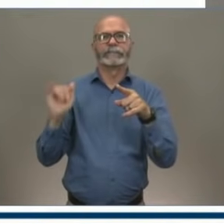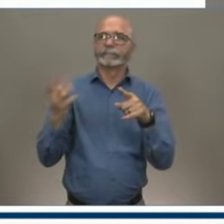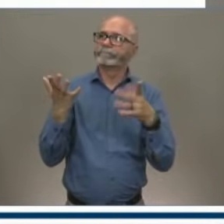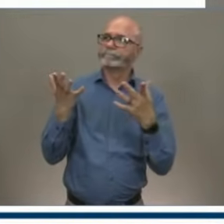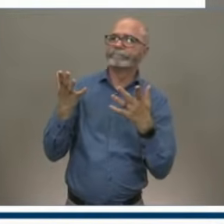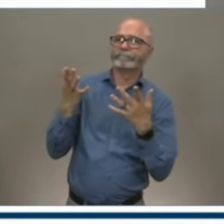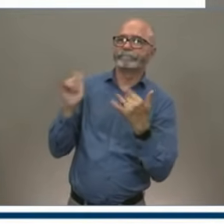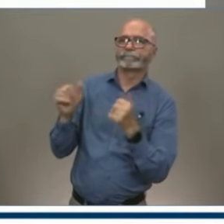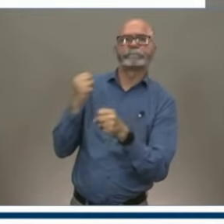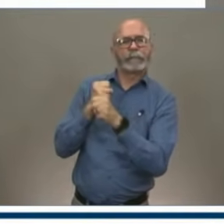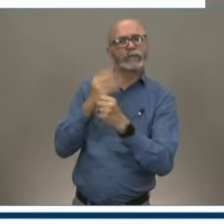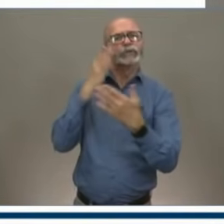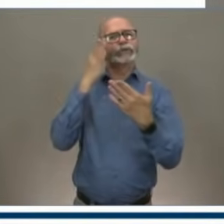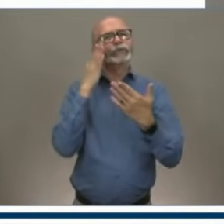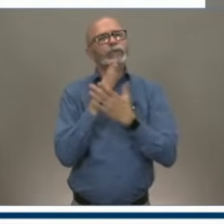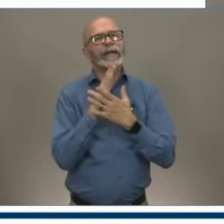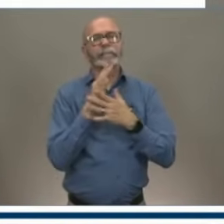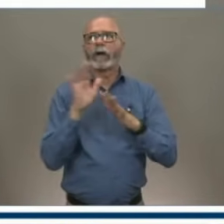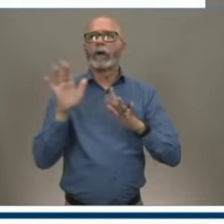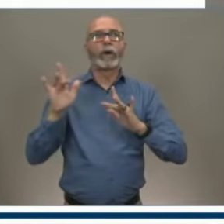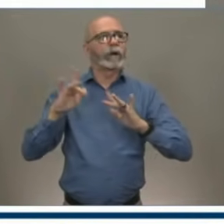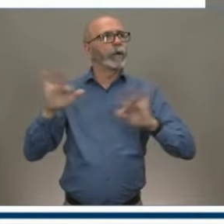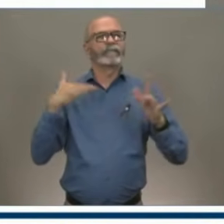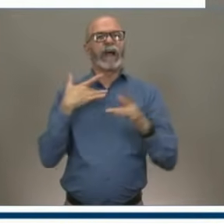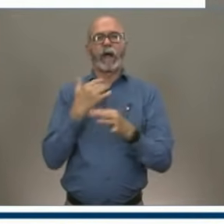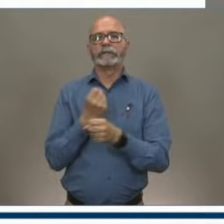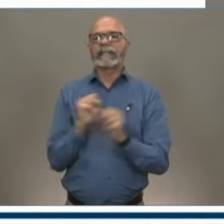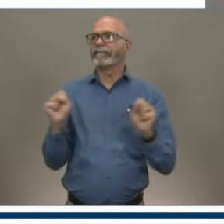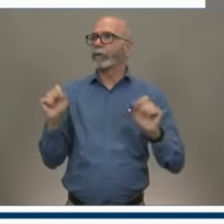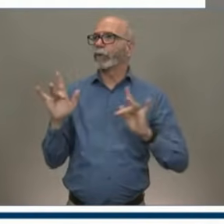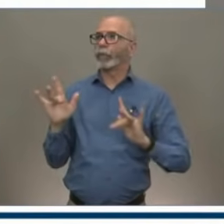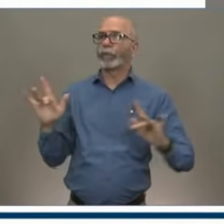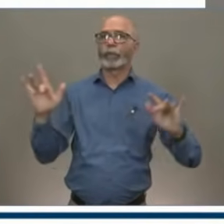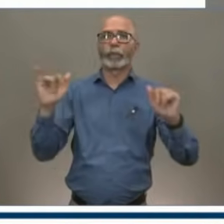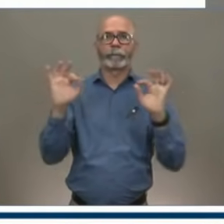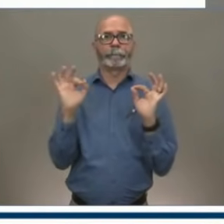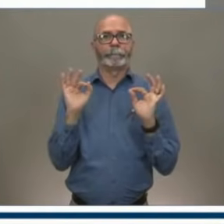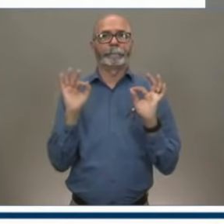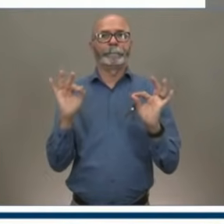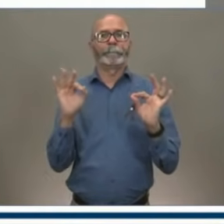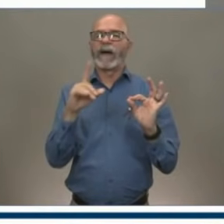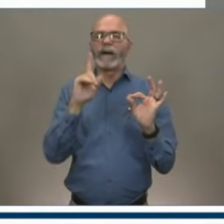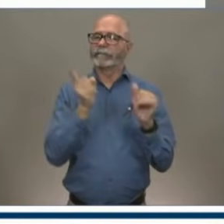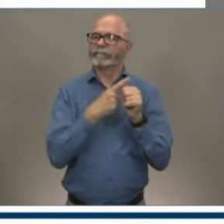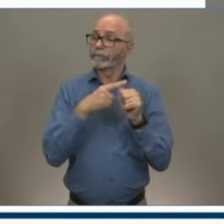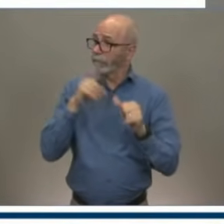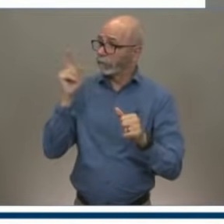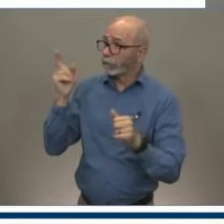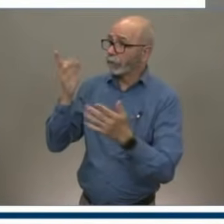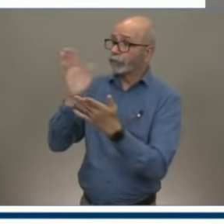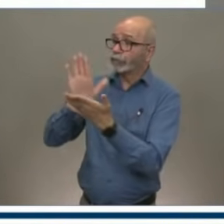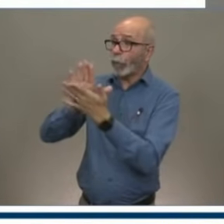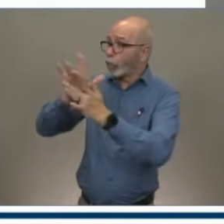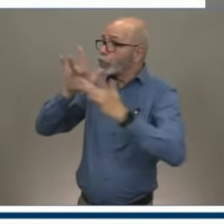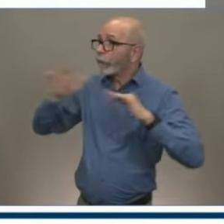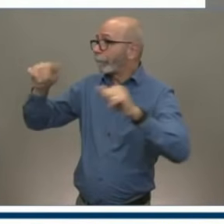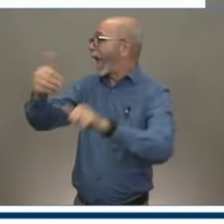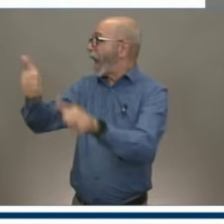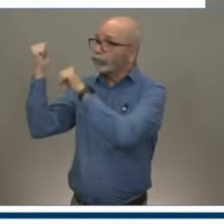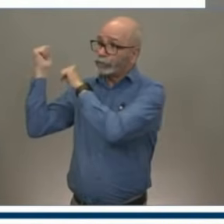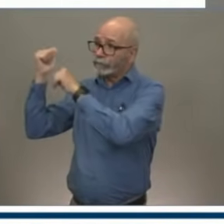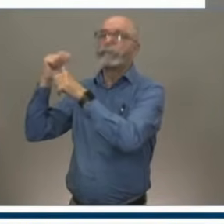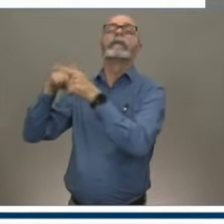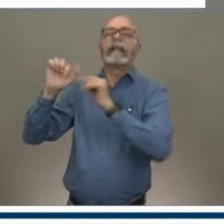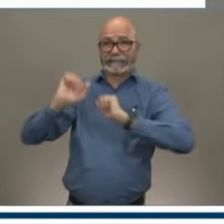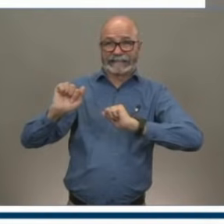reassurance that before we reopen the school, that is not the greatest risk of how the virus is transmitted, but we're